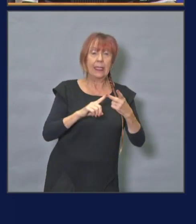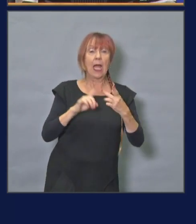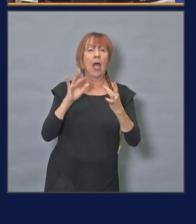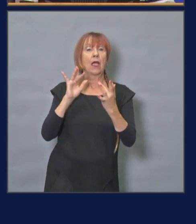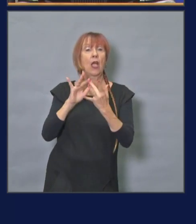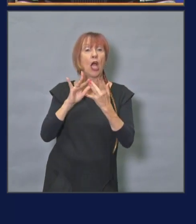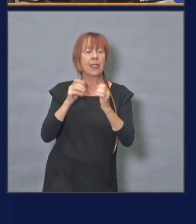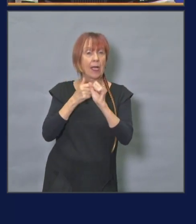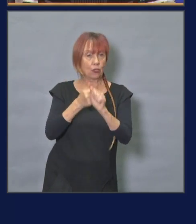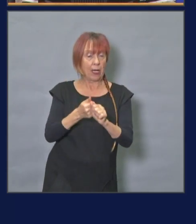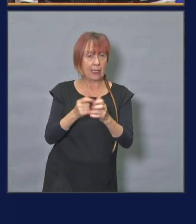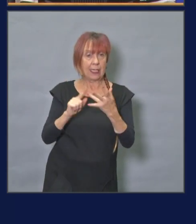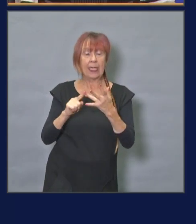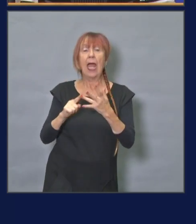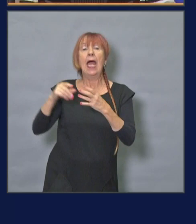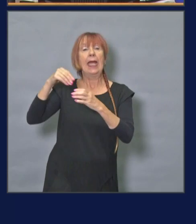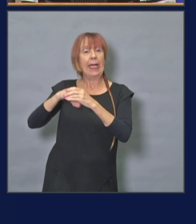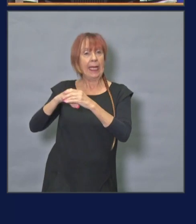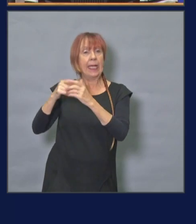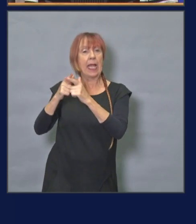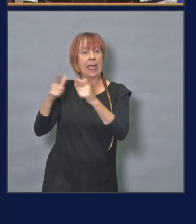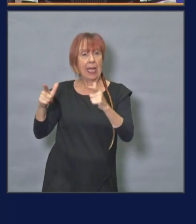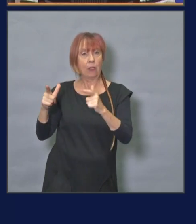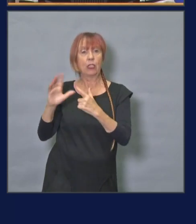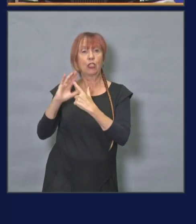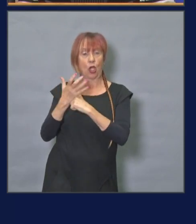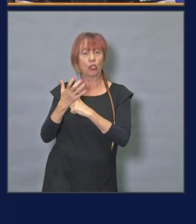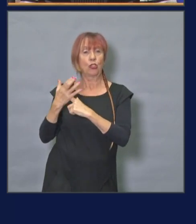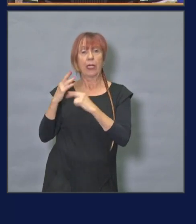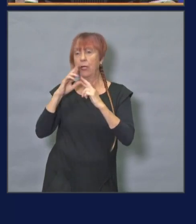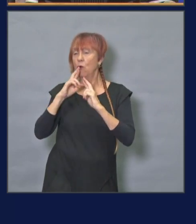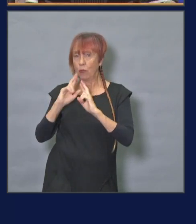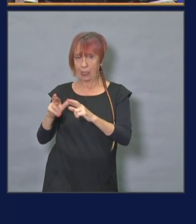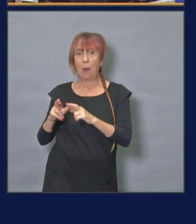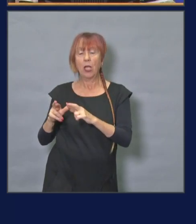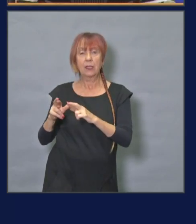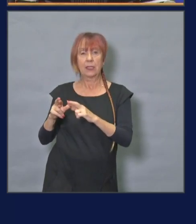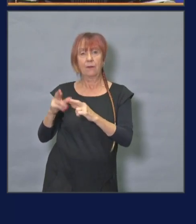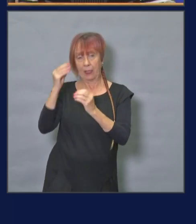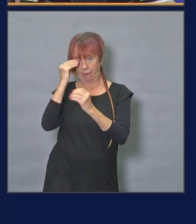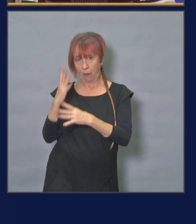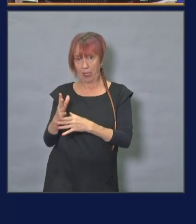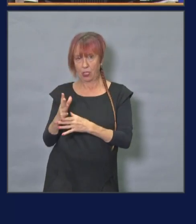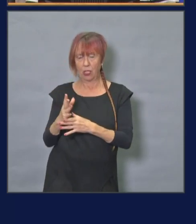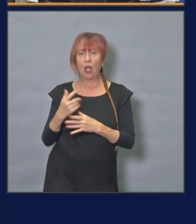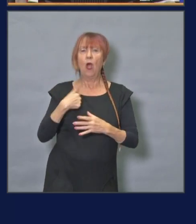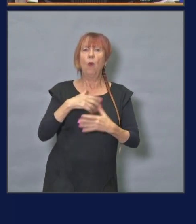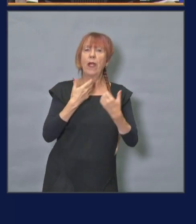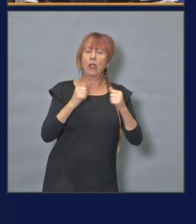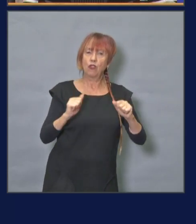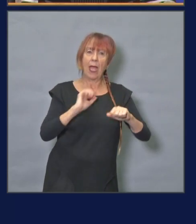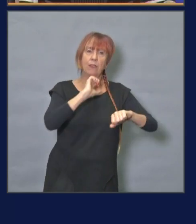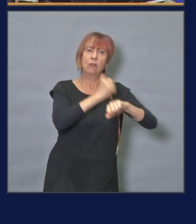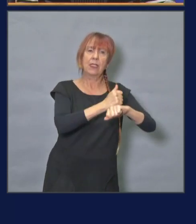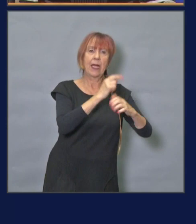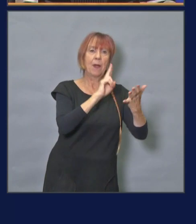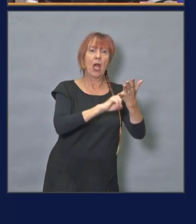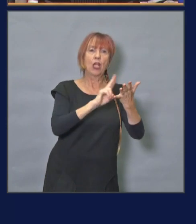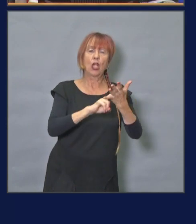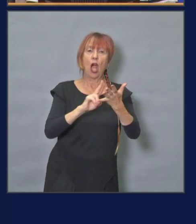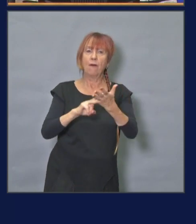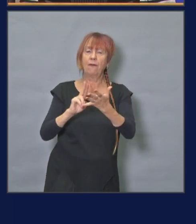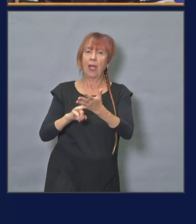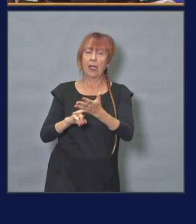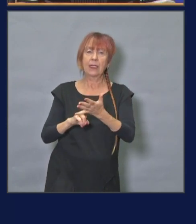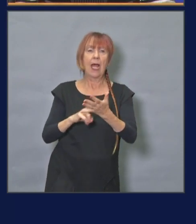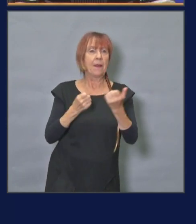well as in-language culturally responsive education and outreach. Efforts are underway to get in place contracts that amplify our